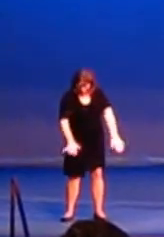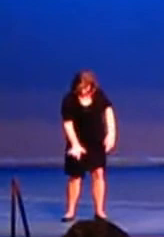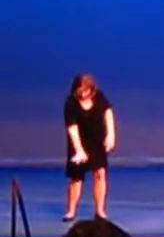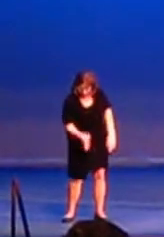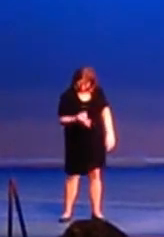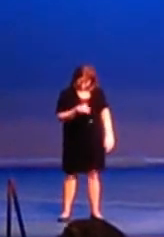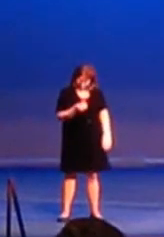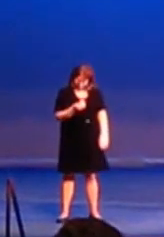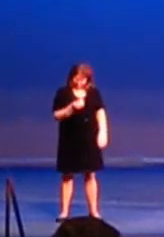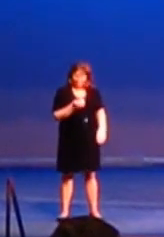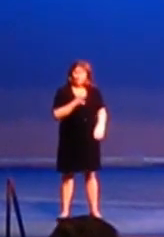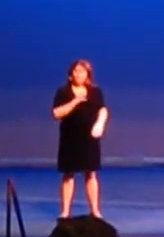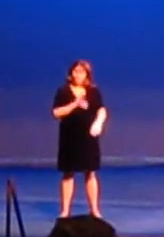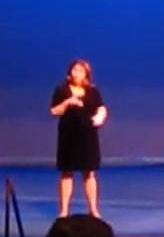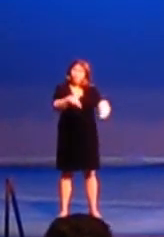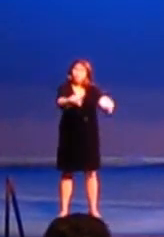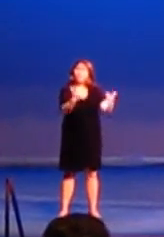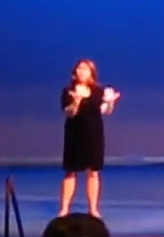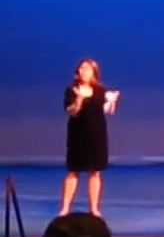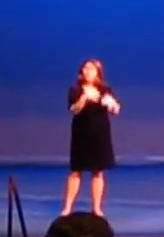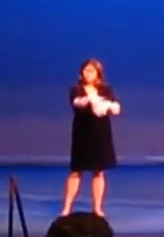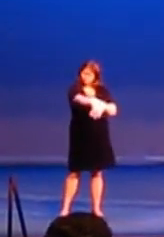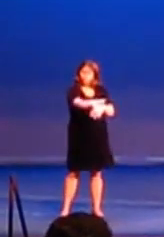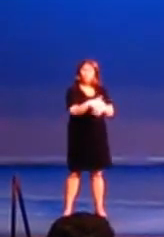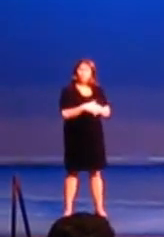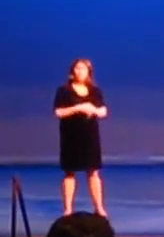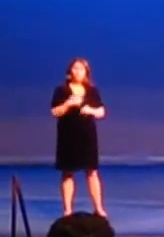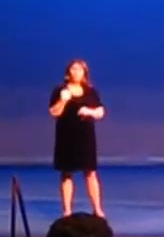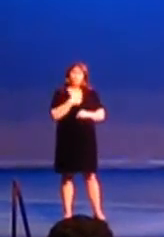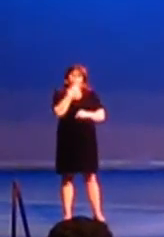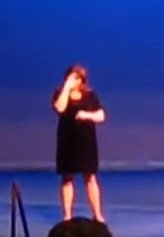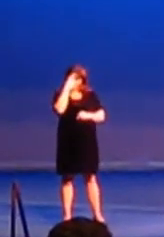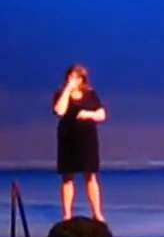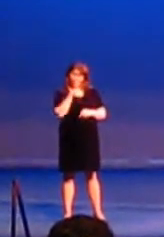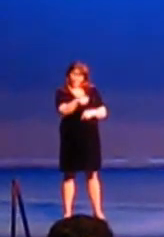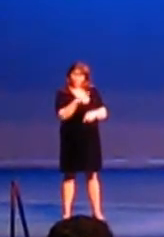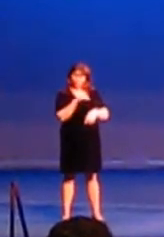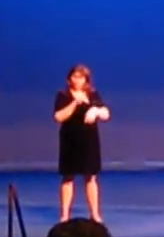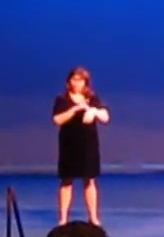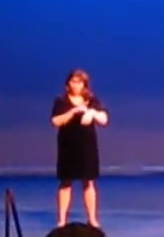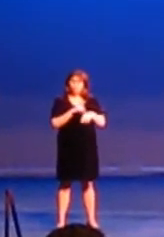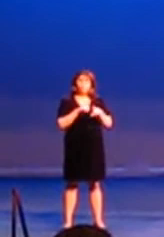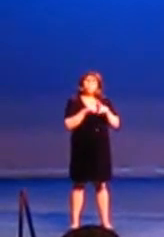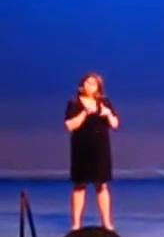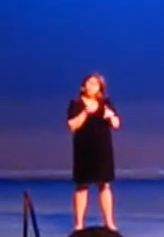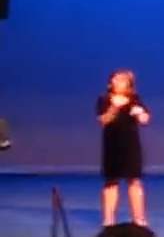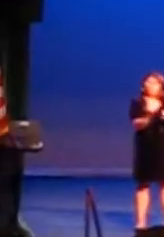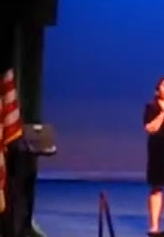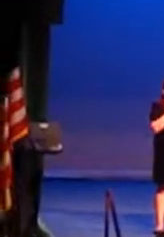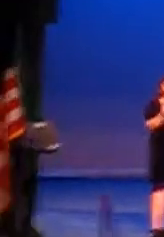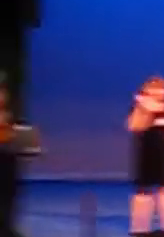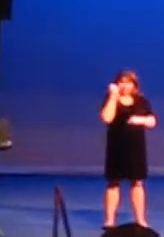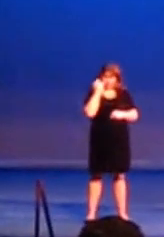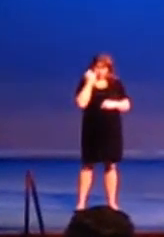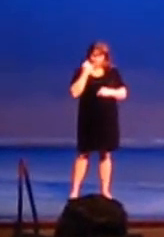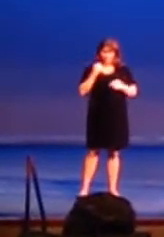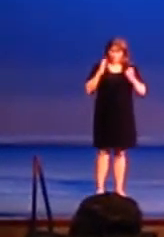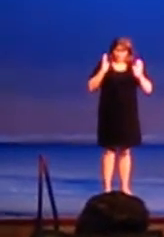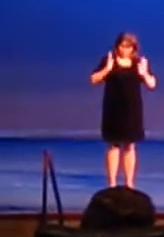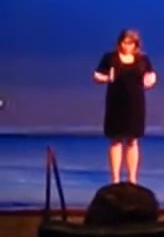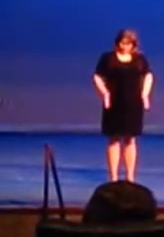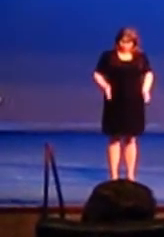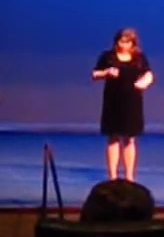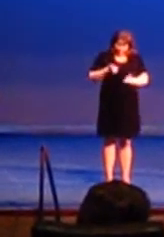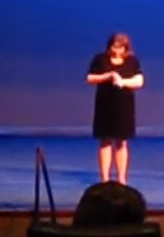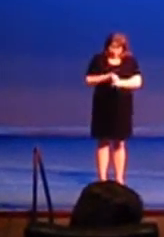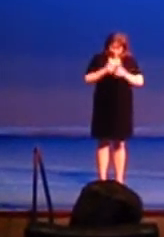it. We think they're just touching it. But if they're zoned in, they see different